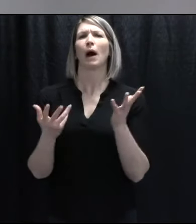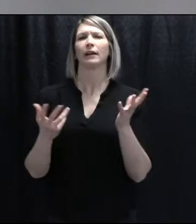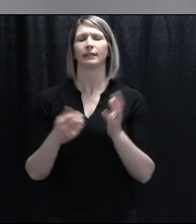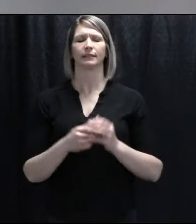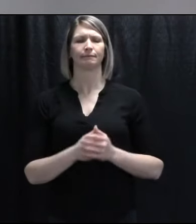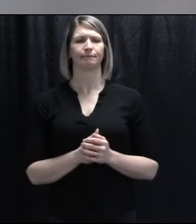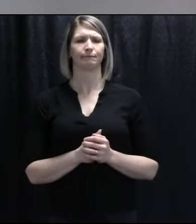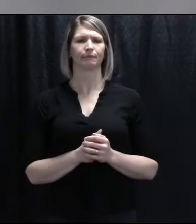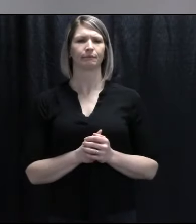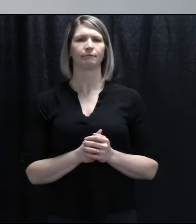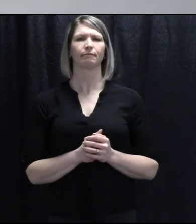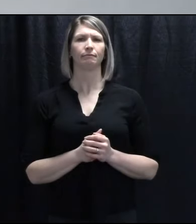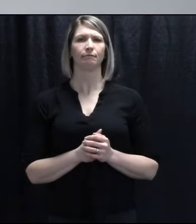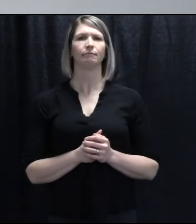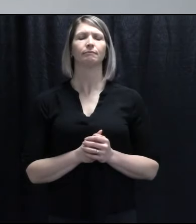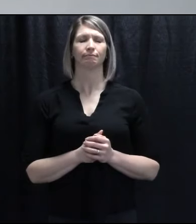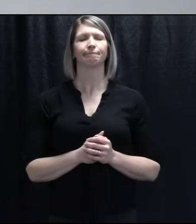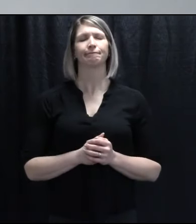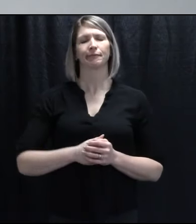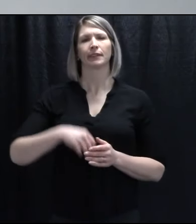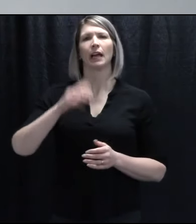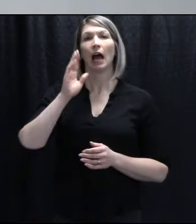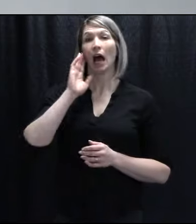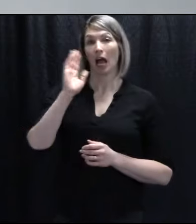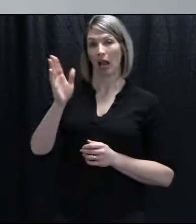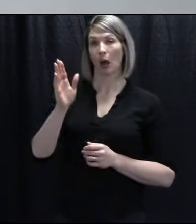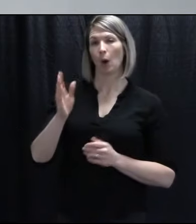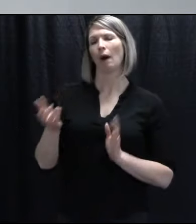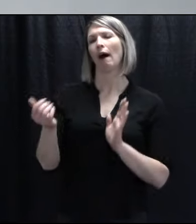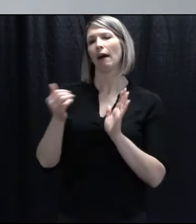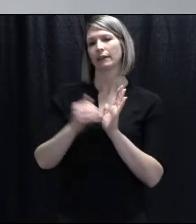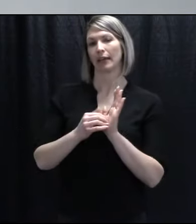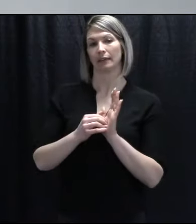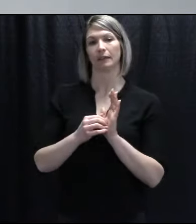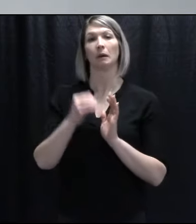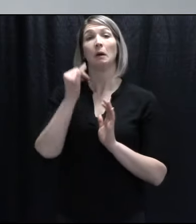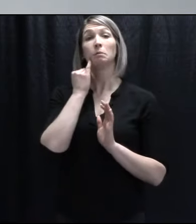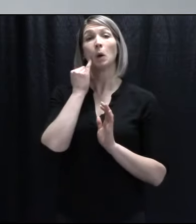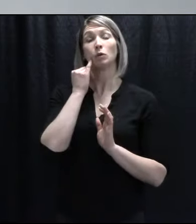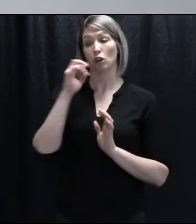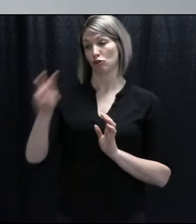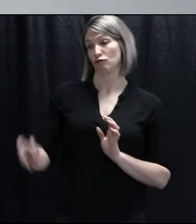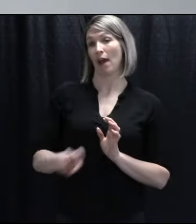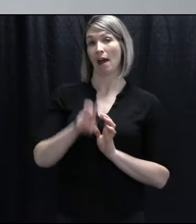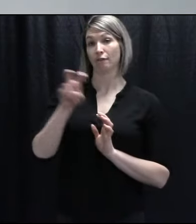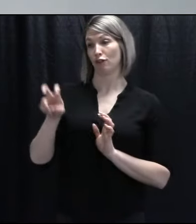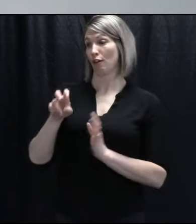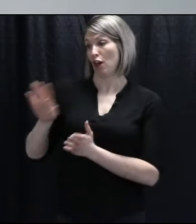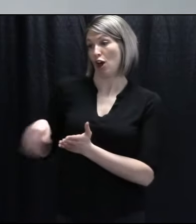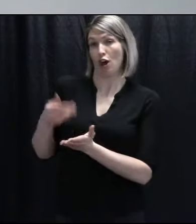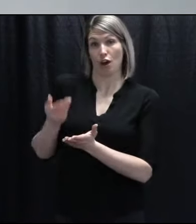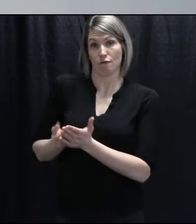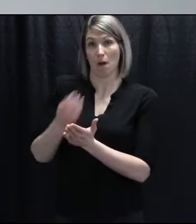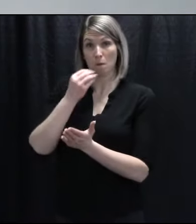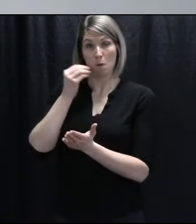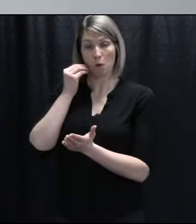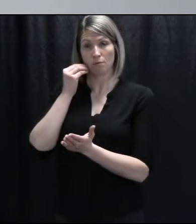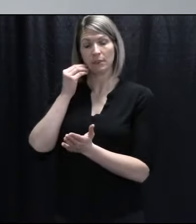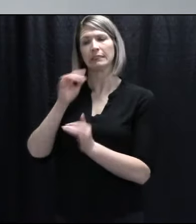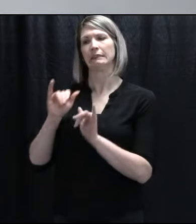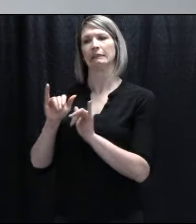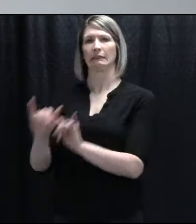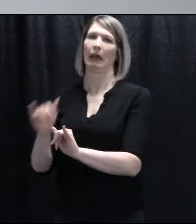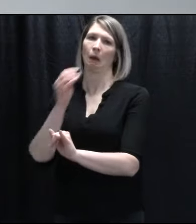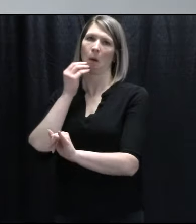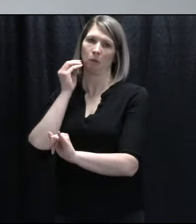Hi. So if people are returning from travel, we certainly want them to stay at home as much as possible.